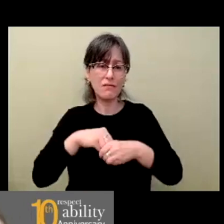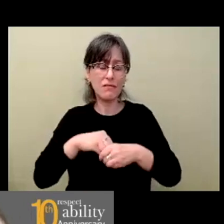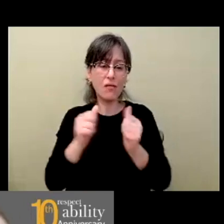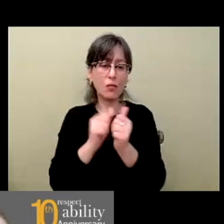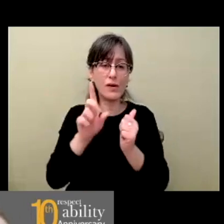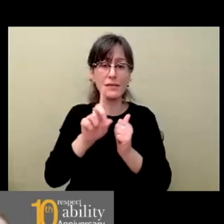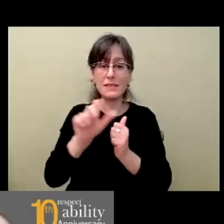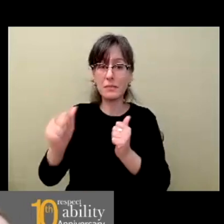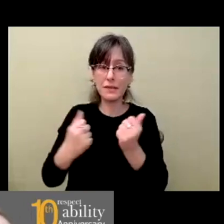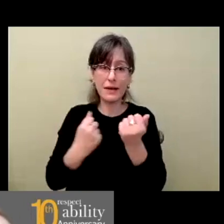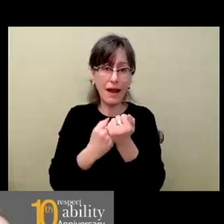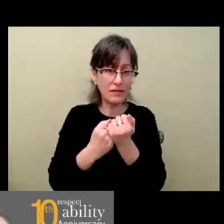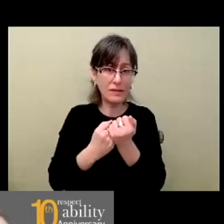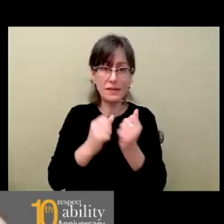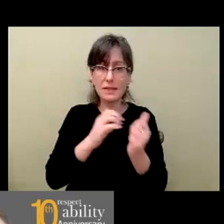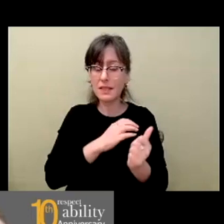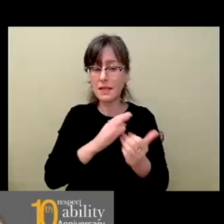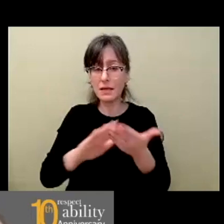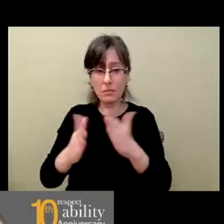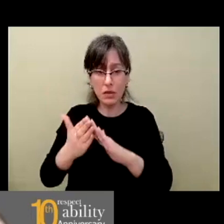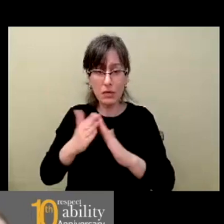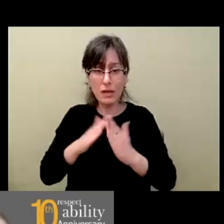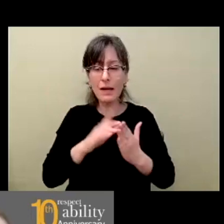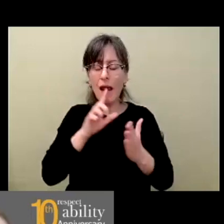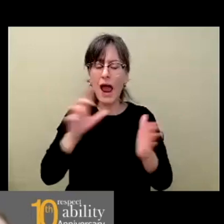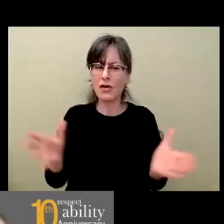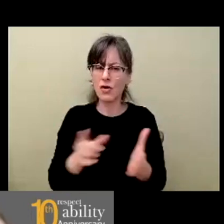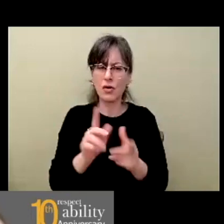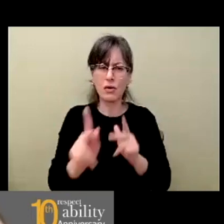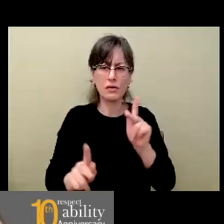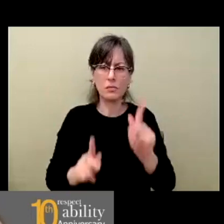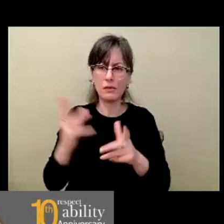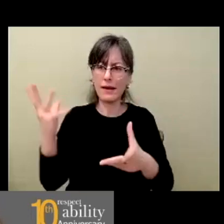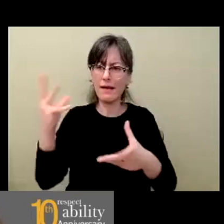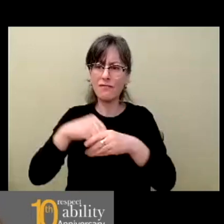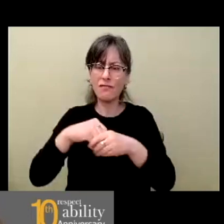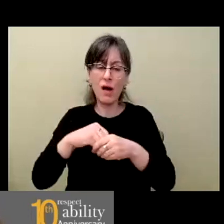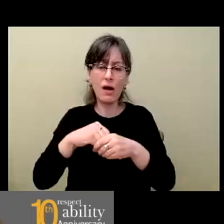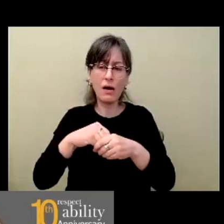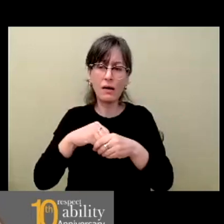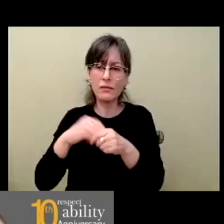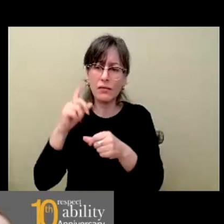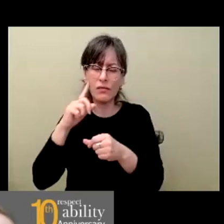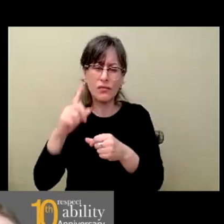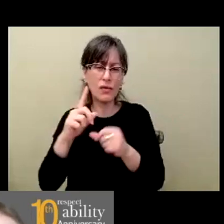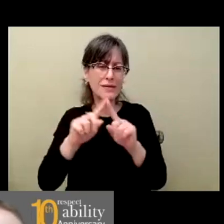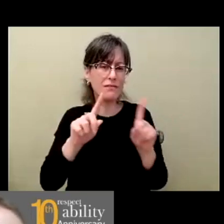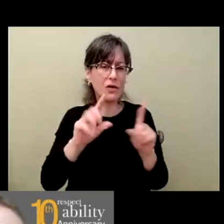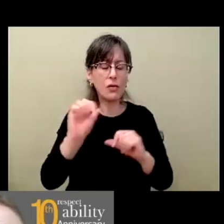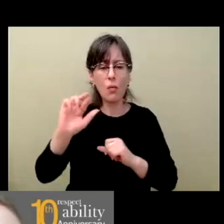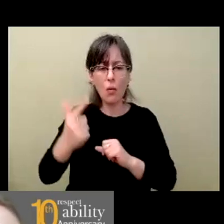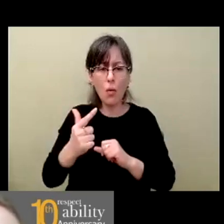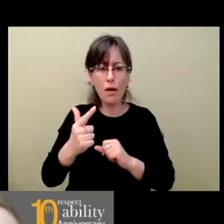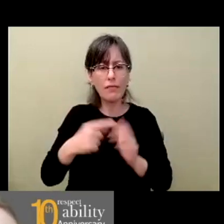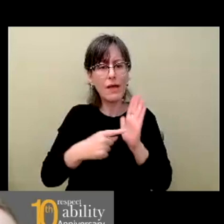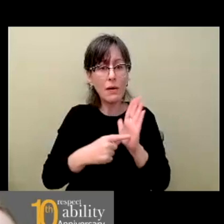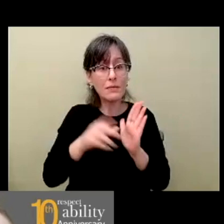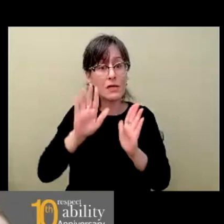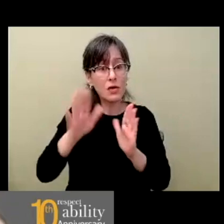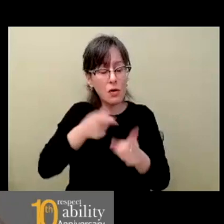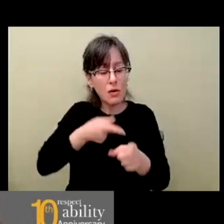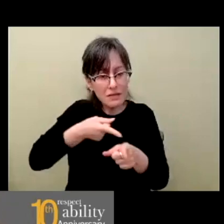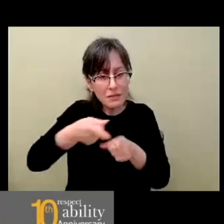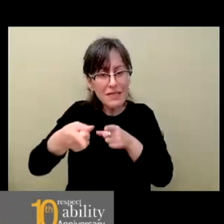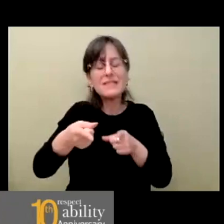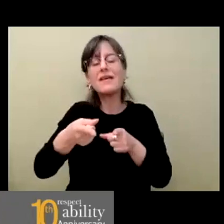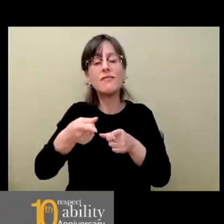advocacy community. And I would certainly encourage people to get involved in both organizations that represent your particular disability, but